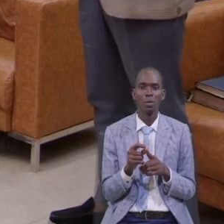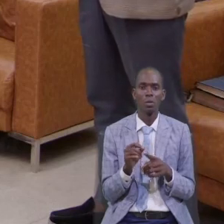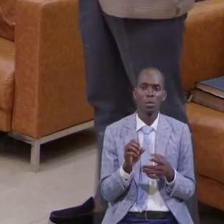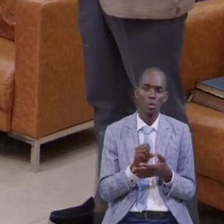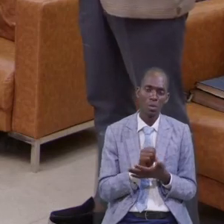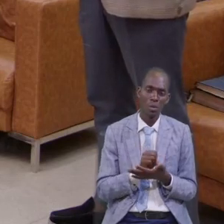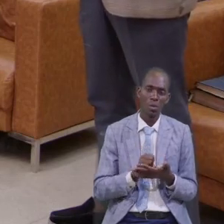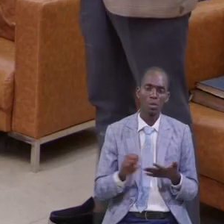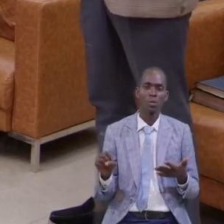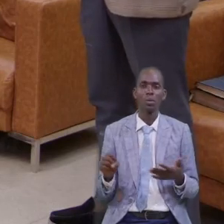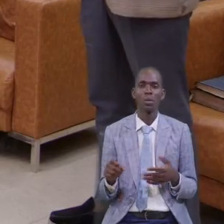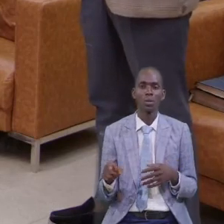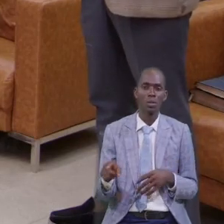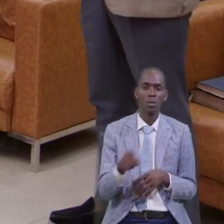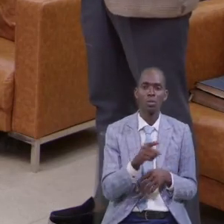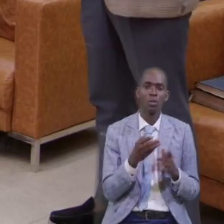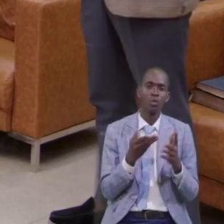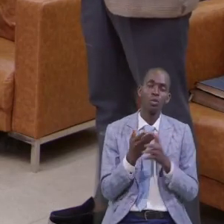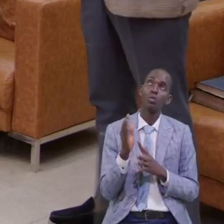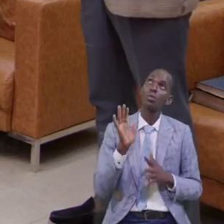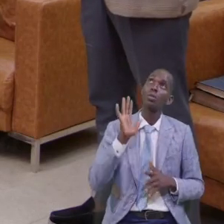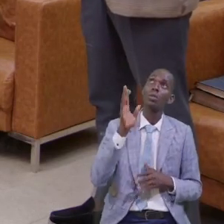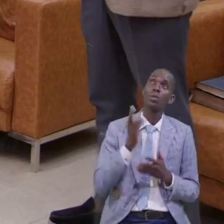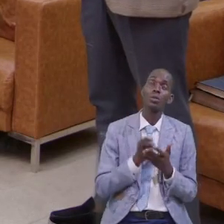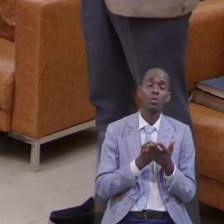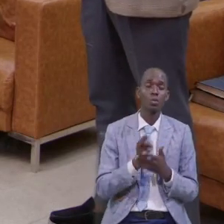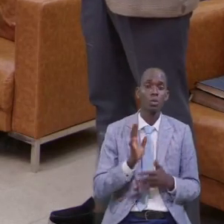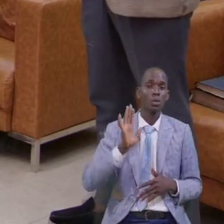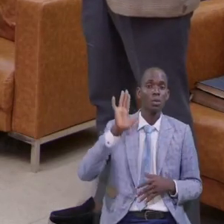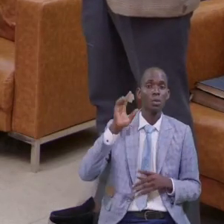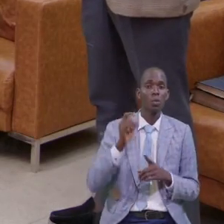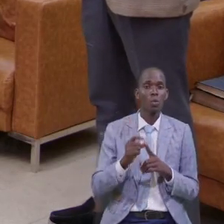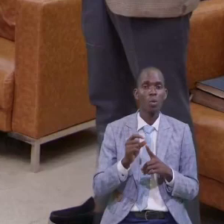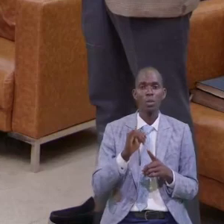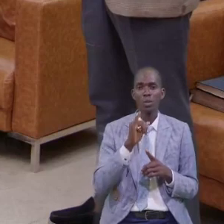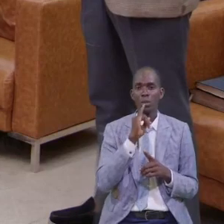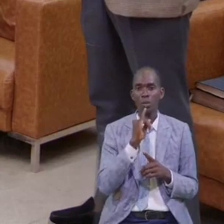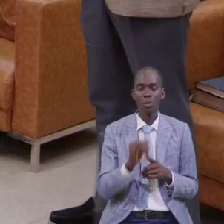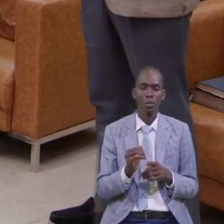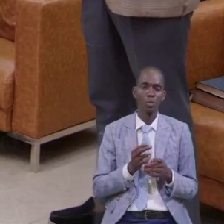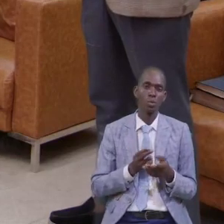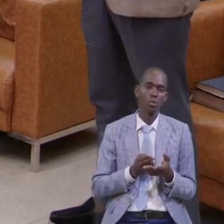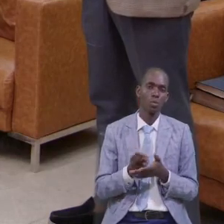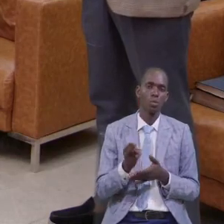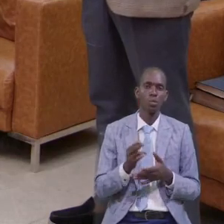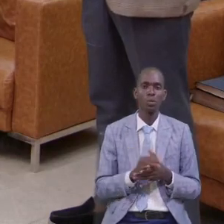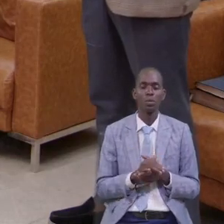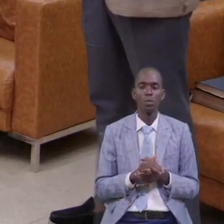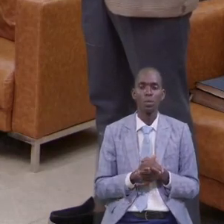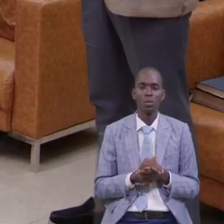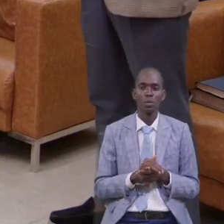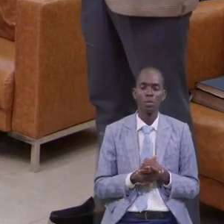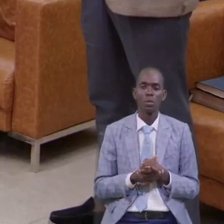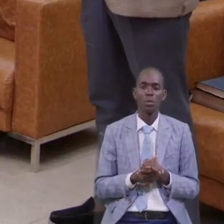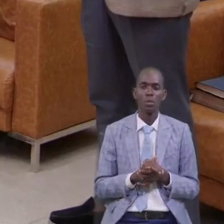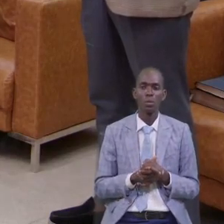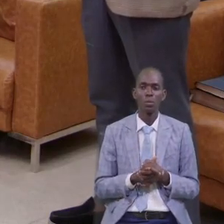sanctify them through thy truth. The word is truth.